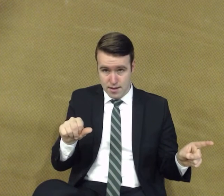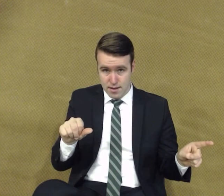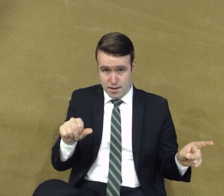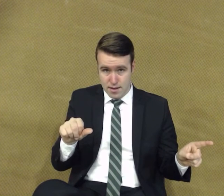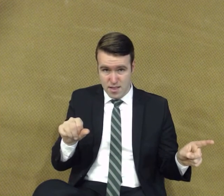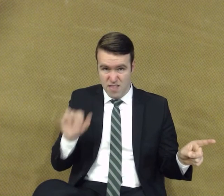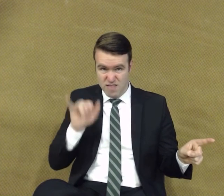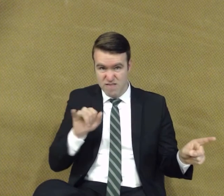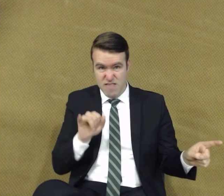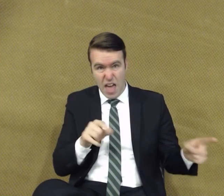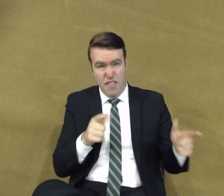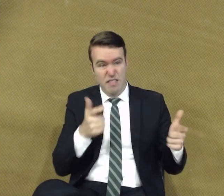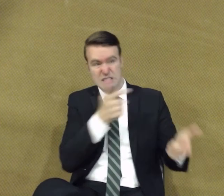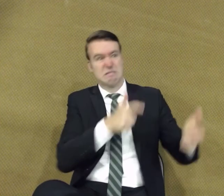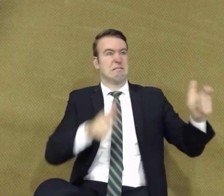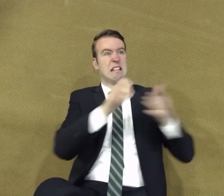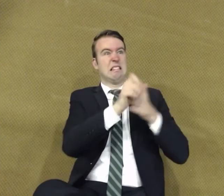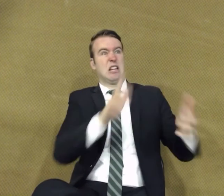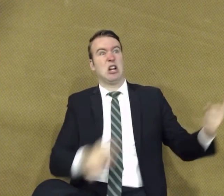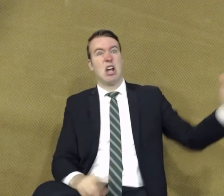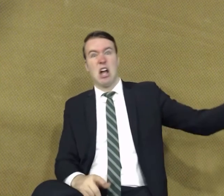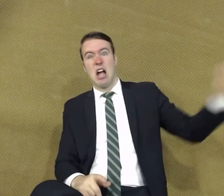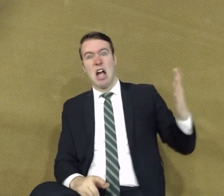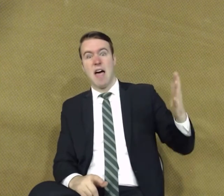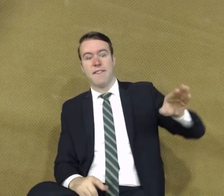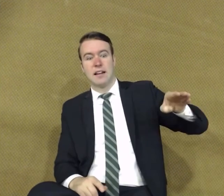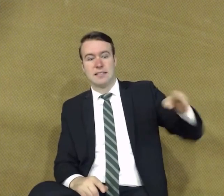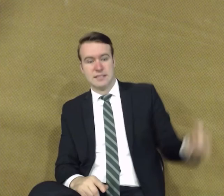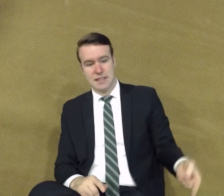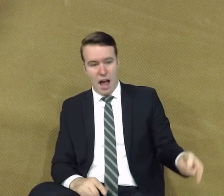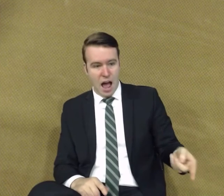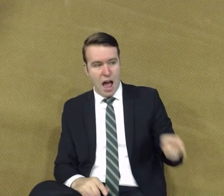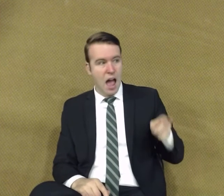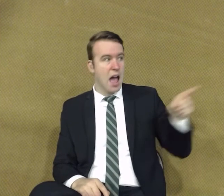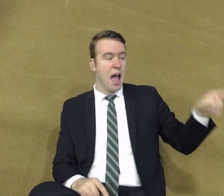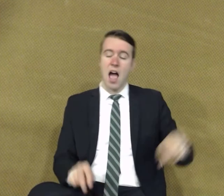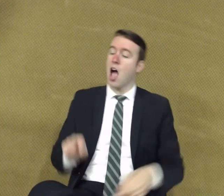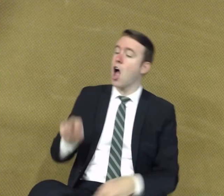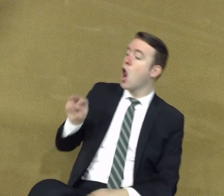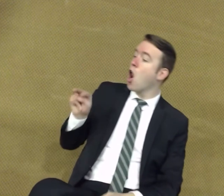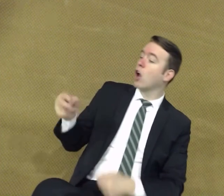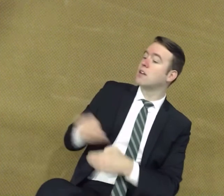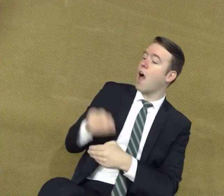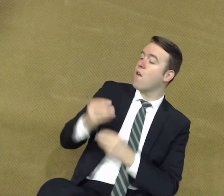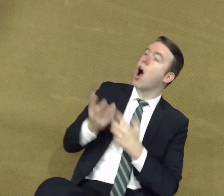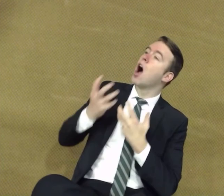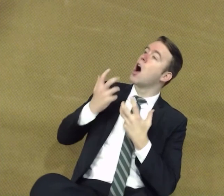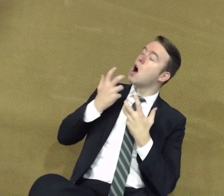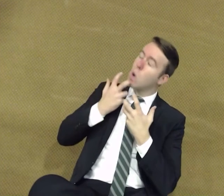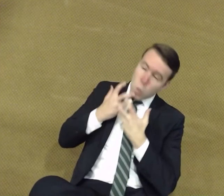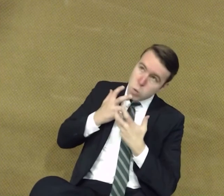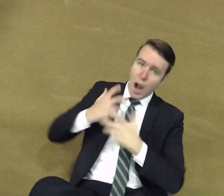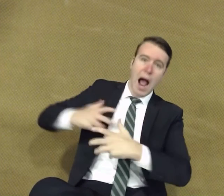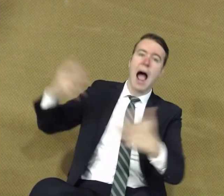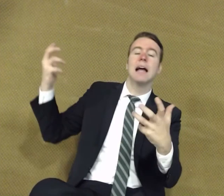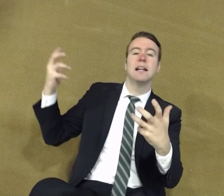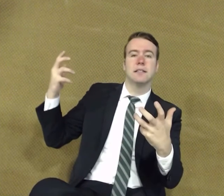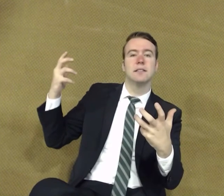the foreign general that was killed, looked out a window and cried through the